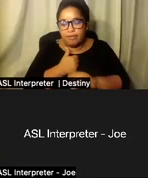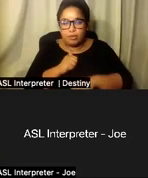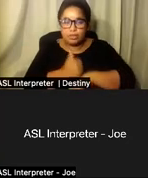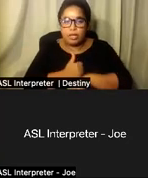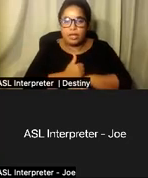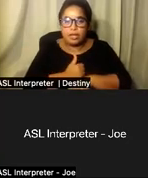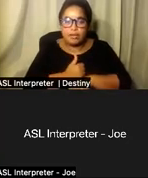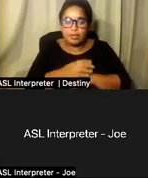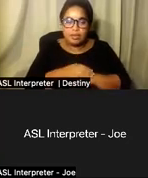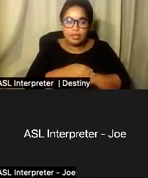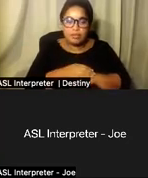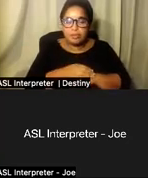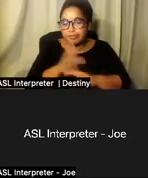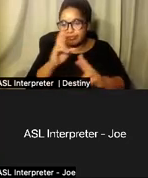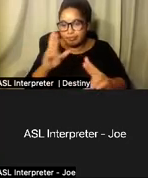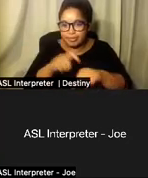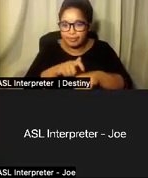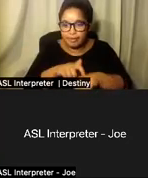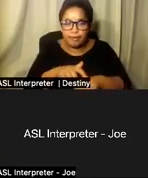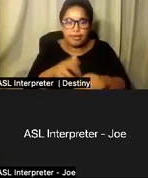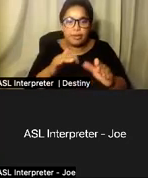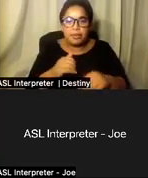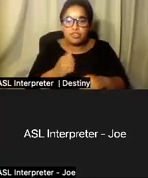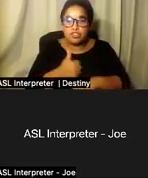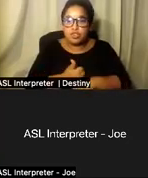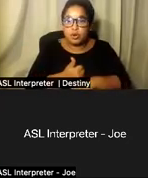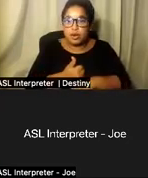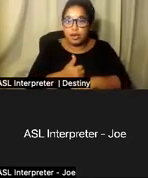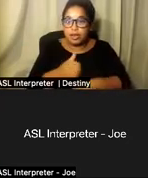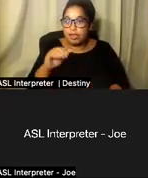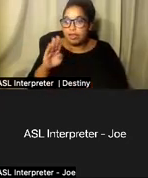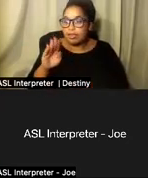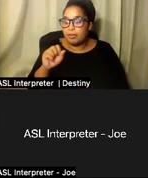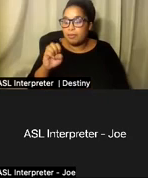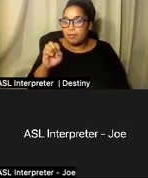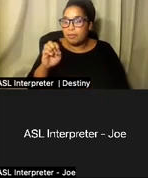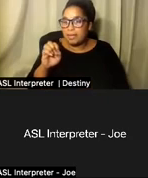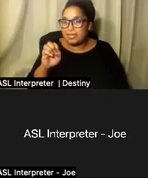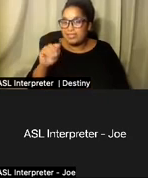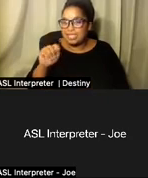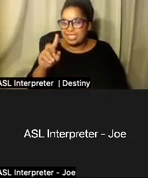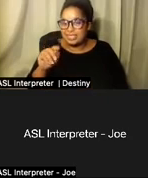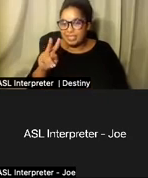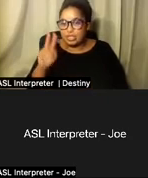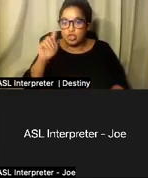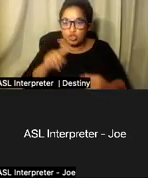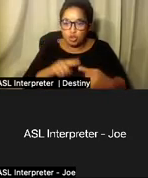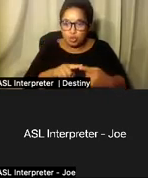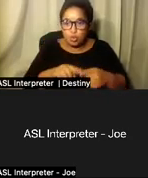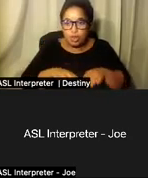of time. But we're going to secure the base of the TV to the TV stand itself.